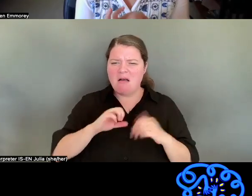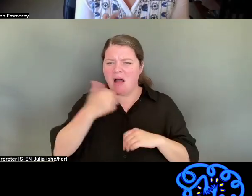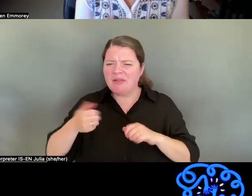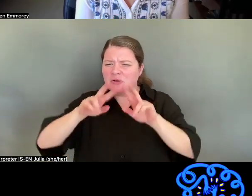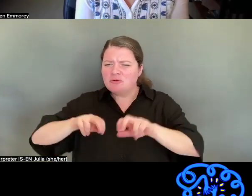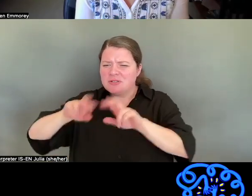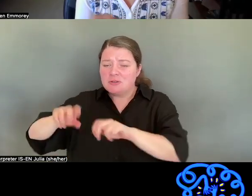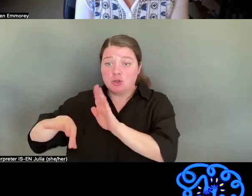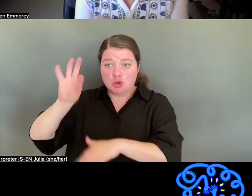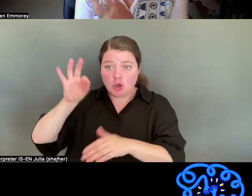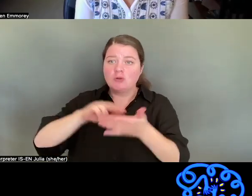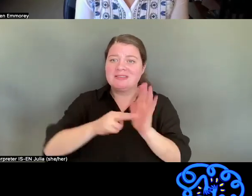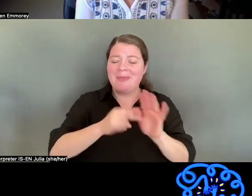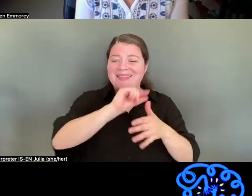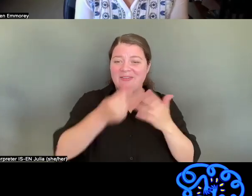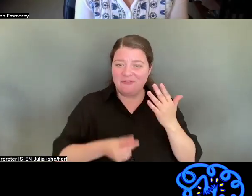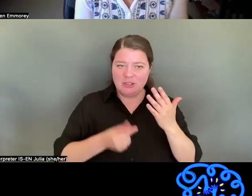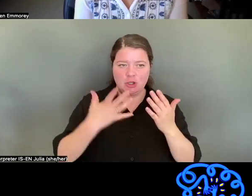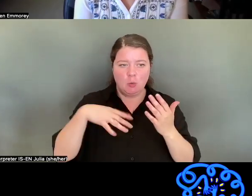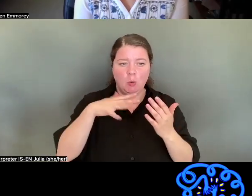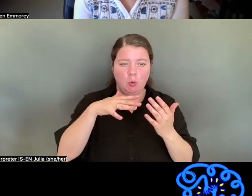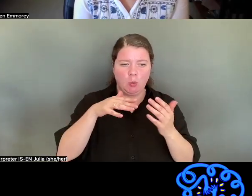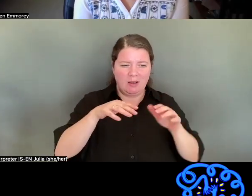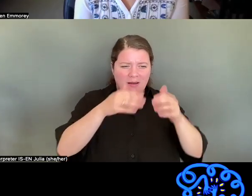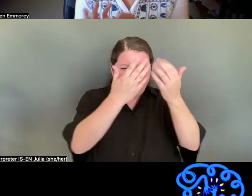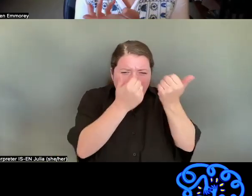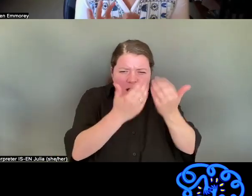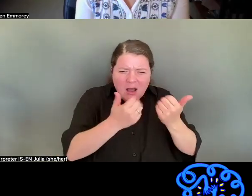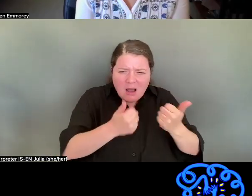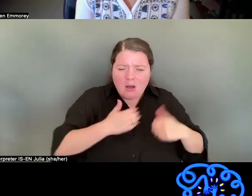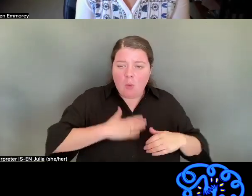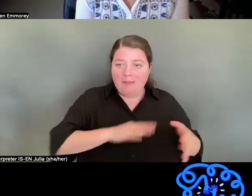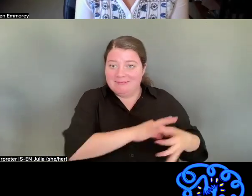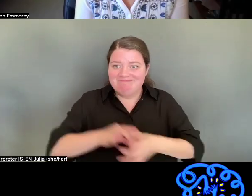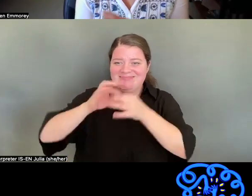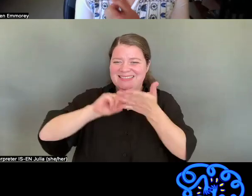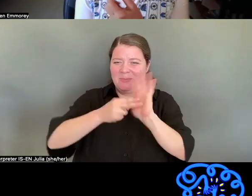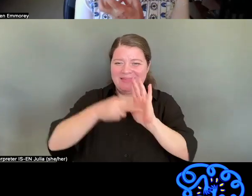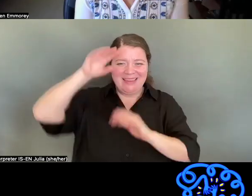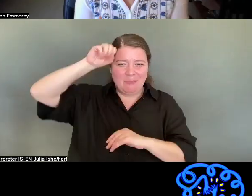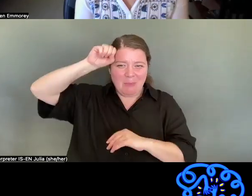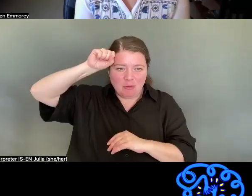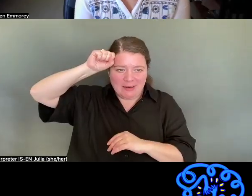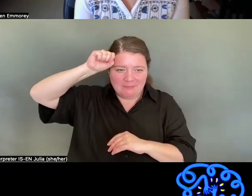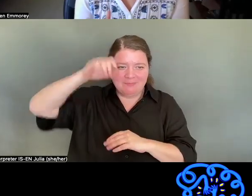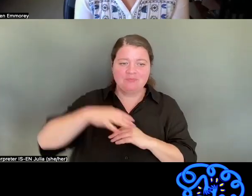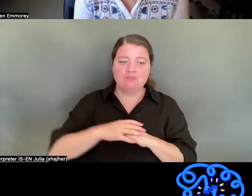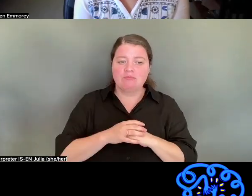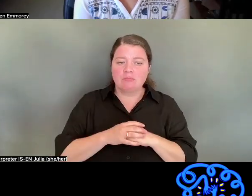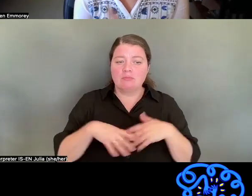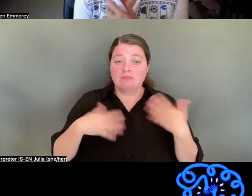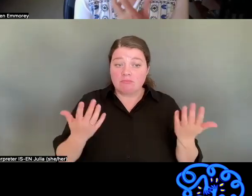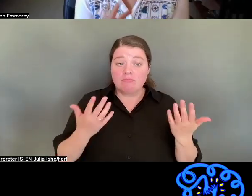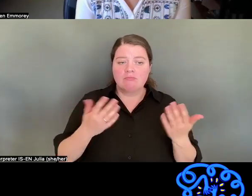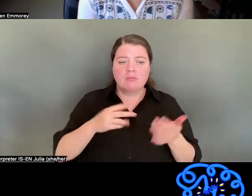of semantic features plays a role in semantic memory. So distinctive semantic features speed access to word